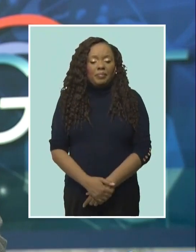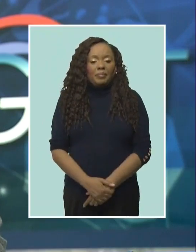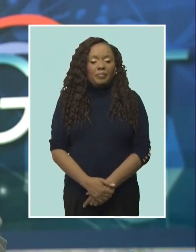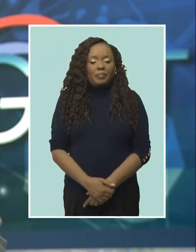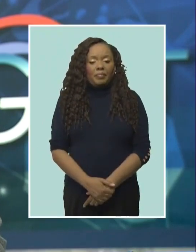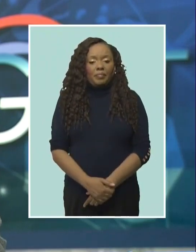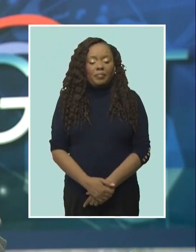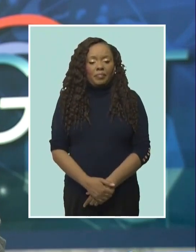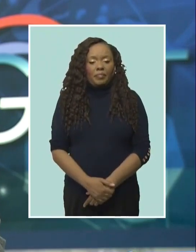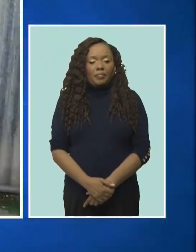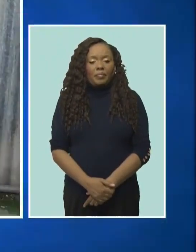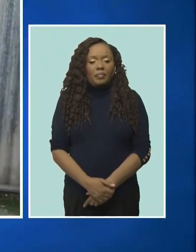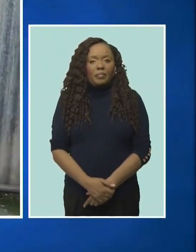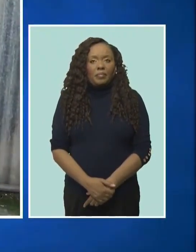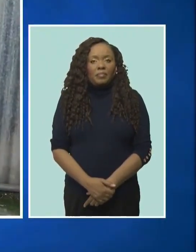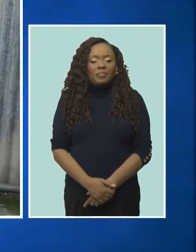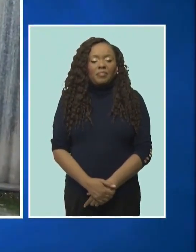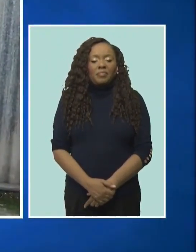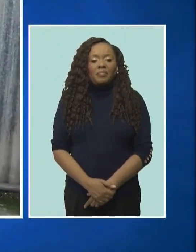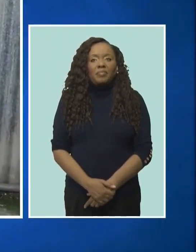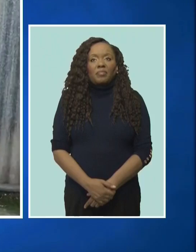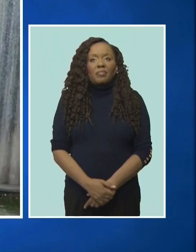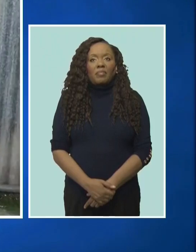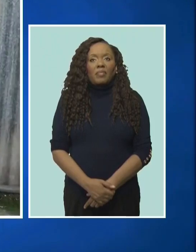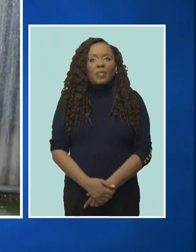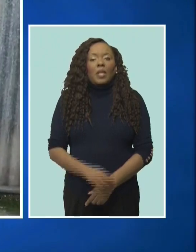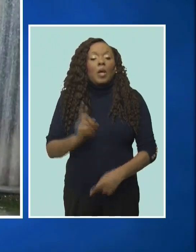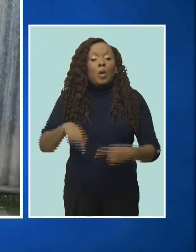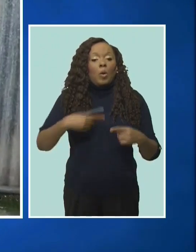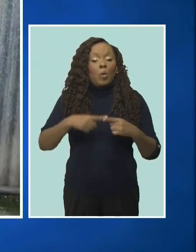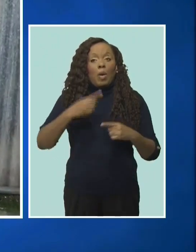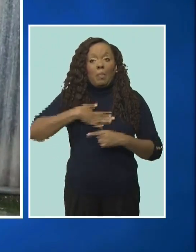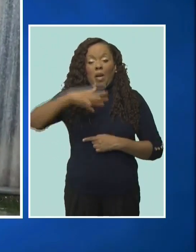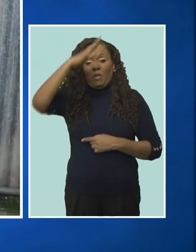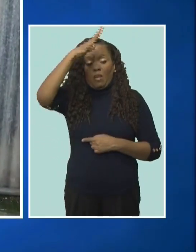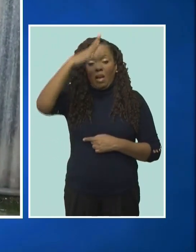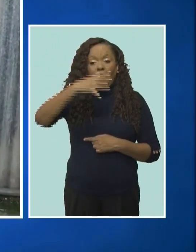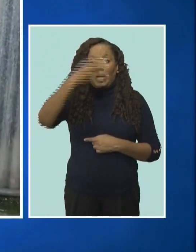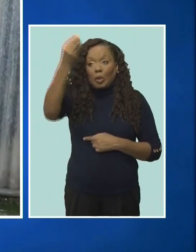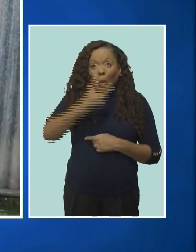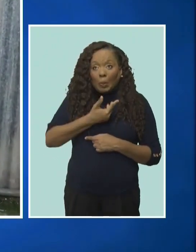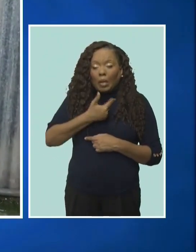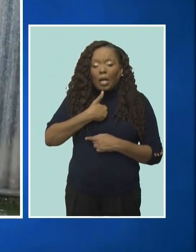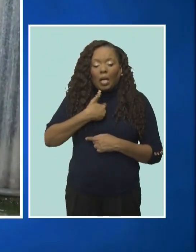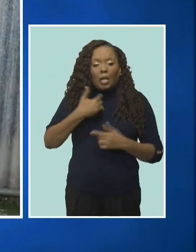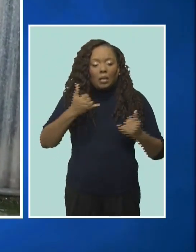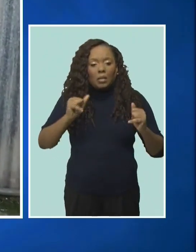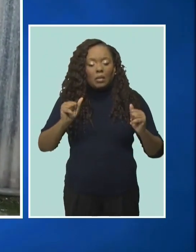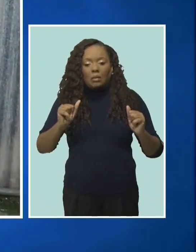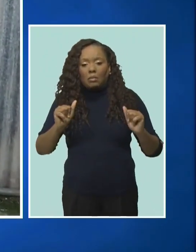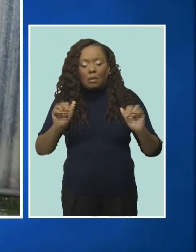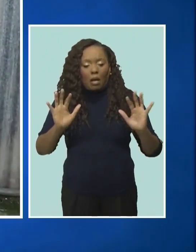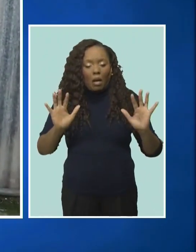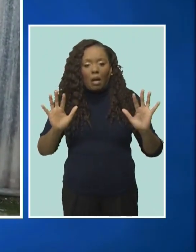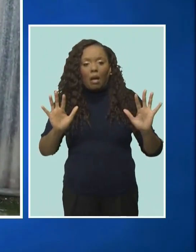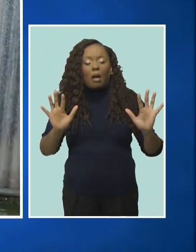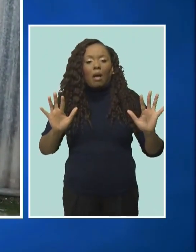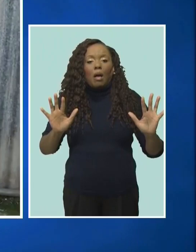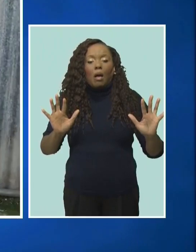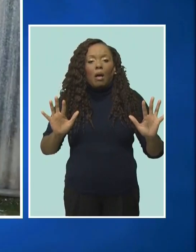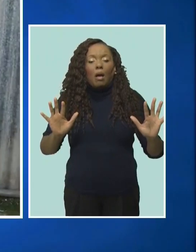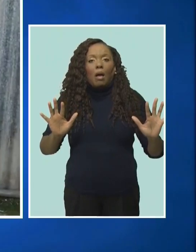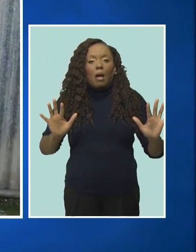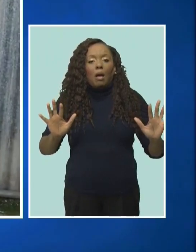now. As soon as my granddad told me that, I was still trying to get it to grips, but